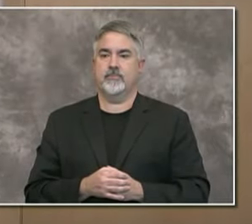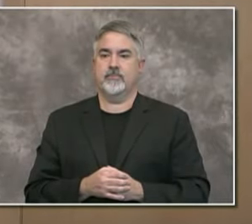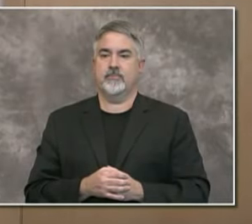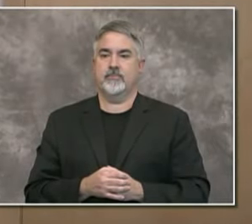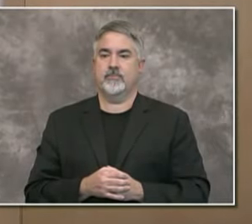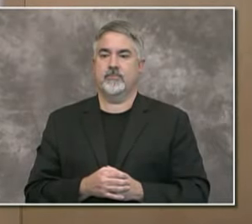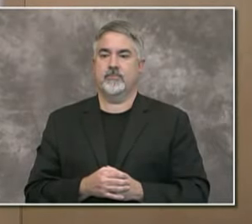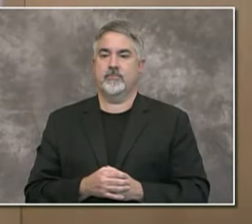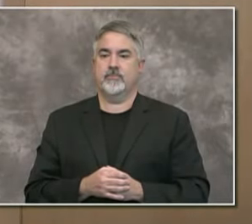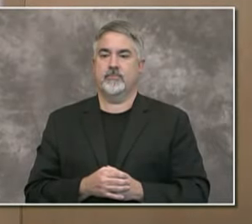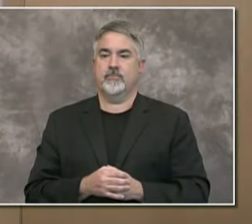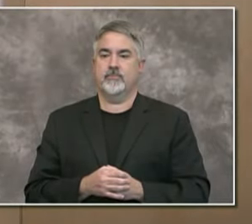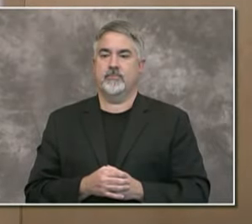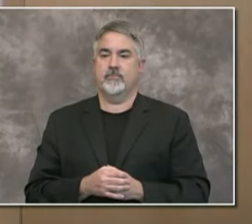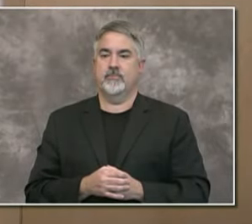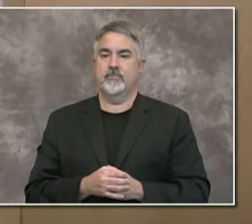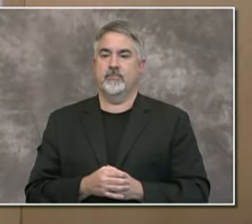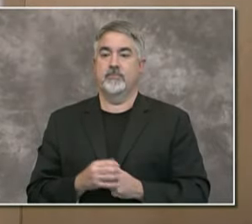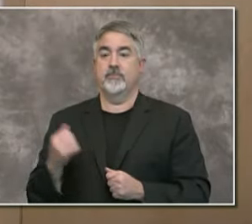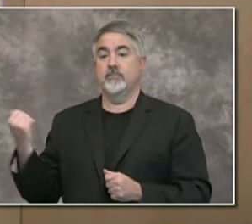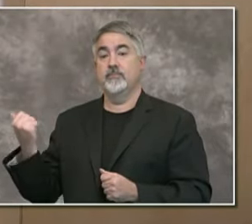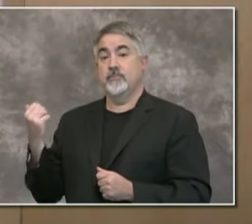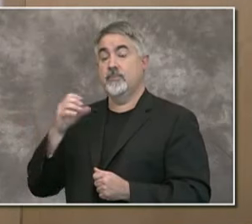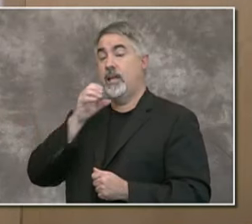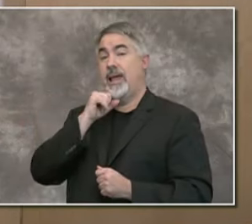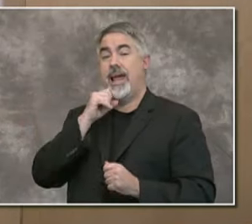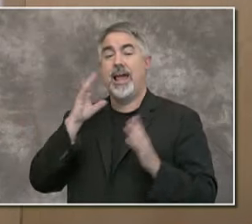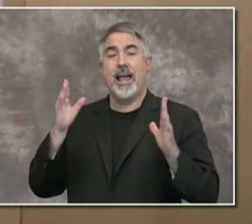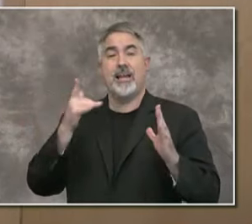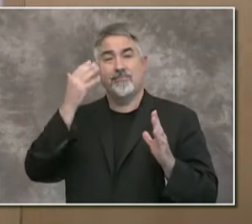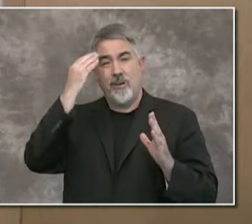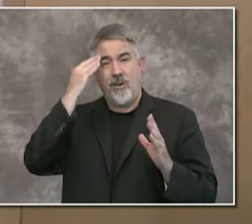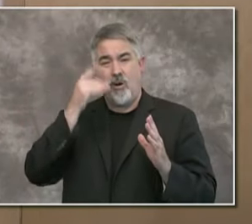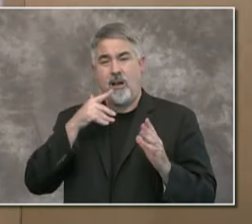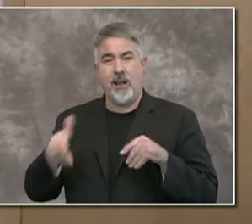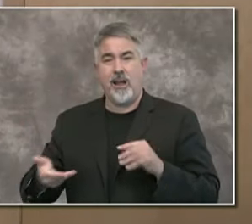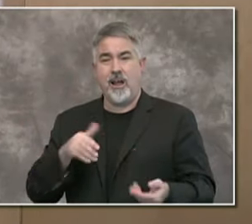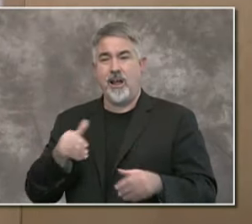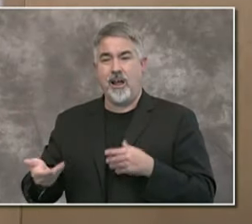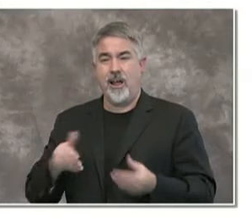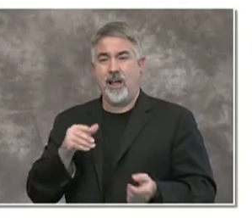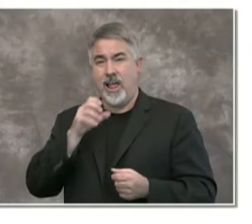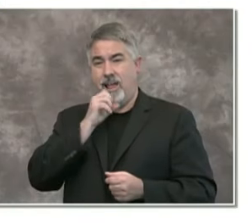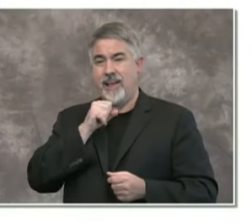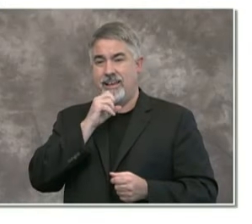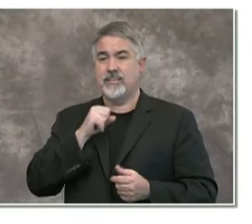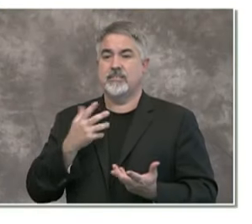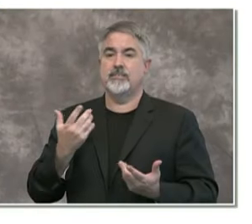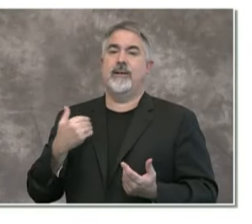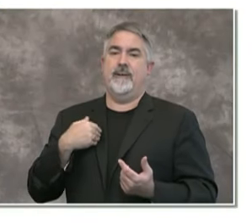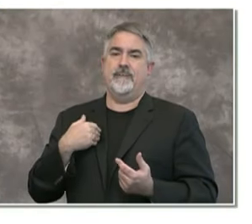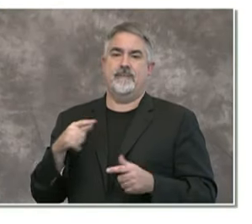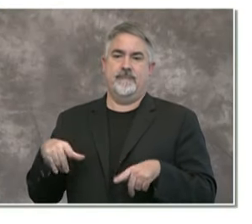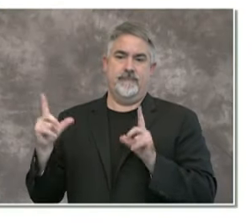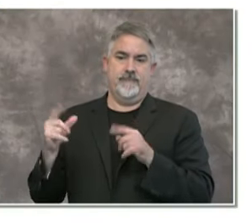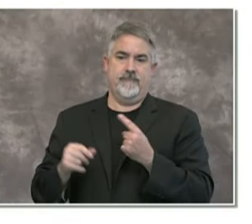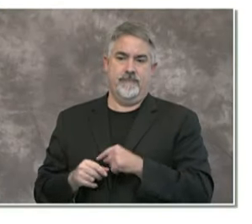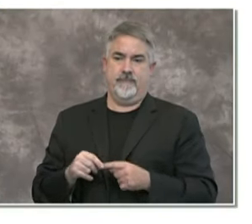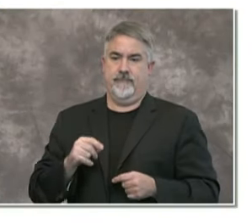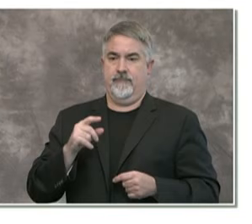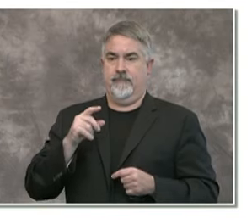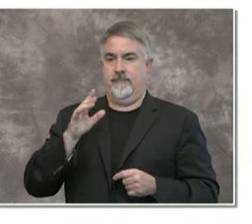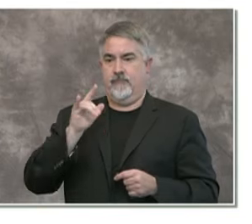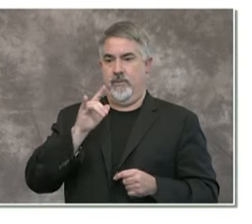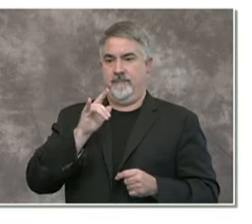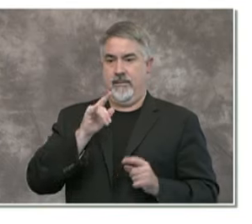I believe the second part of this question is about the age range of those individuals that died, and the age range is 25 to 100